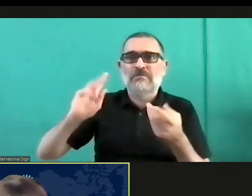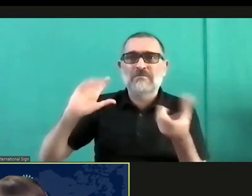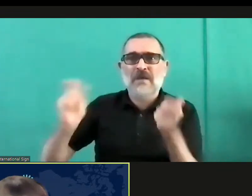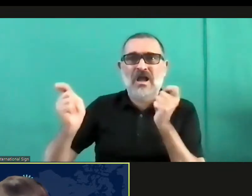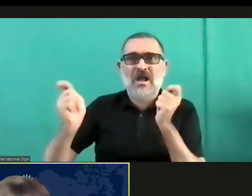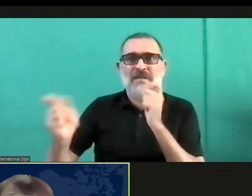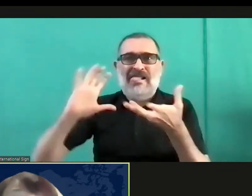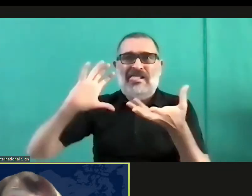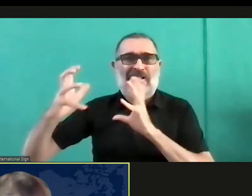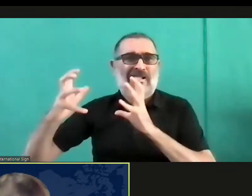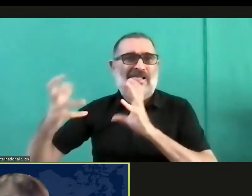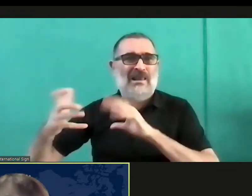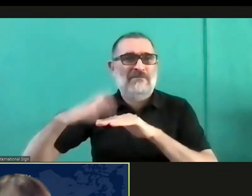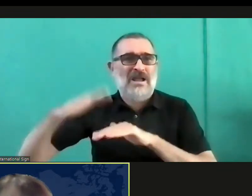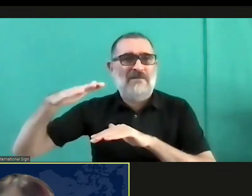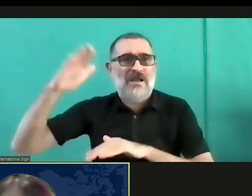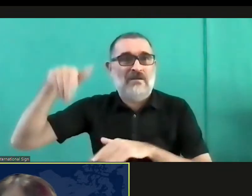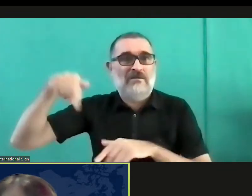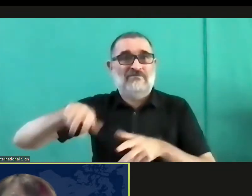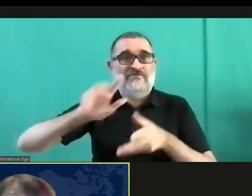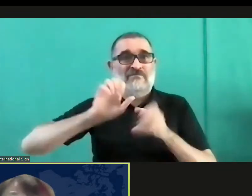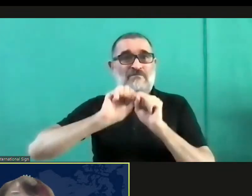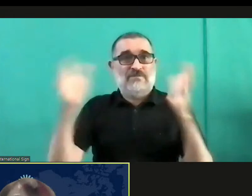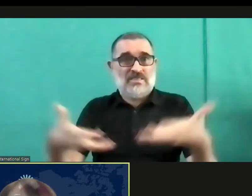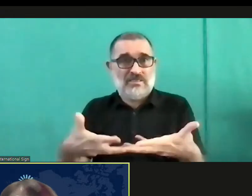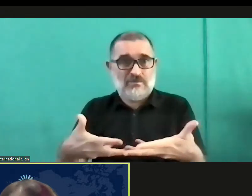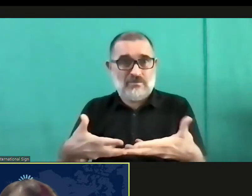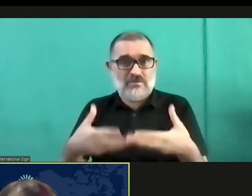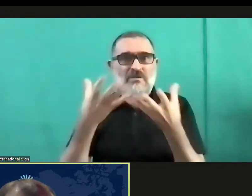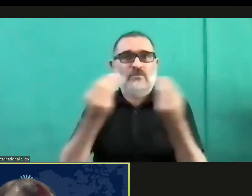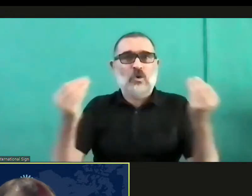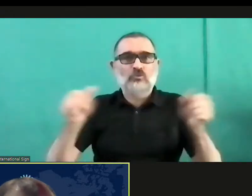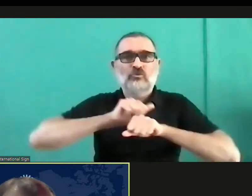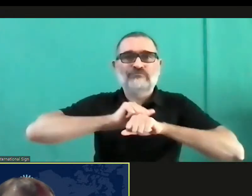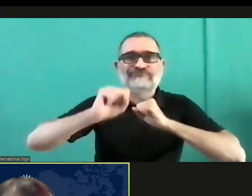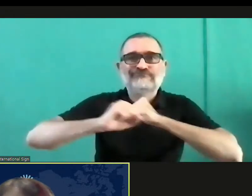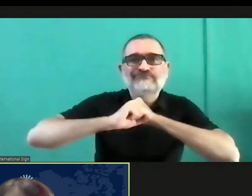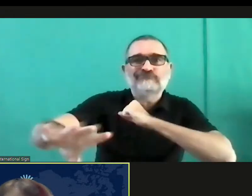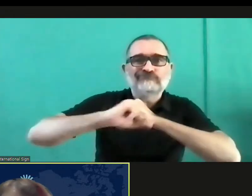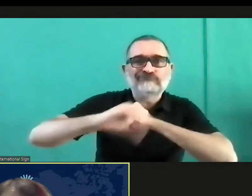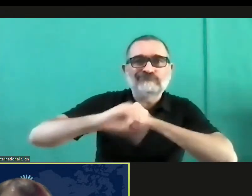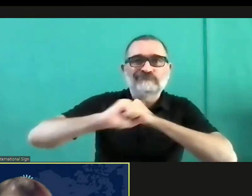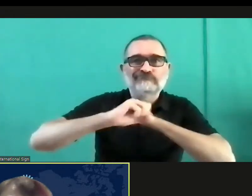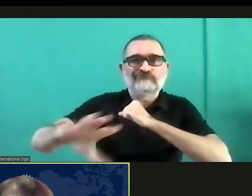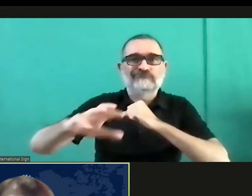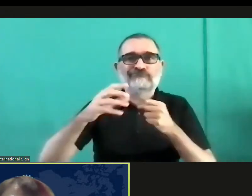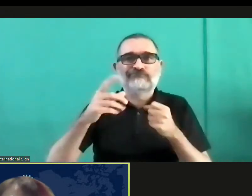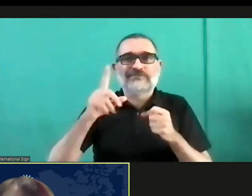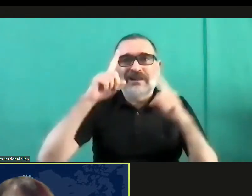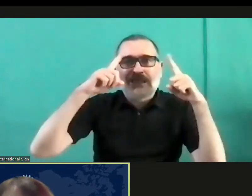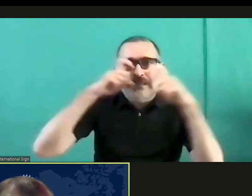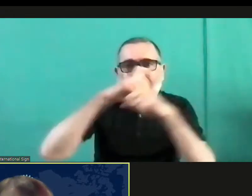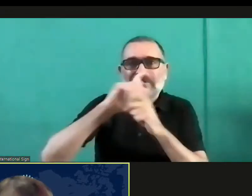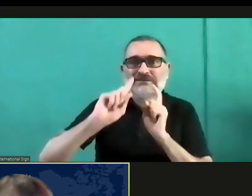nobody responds to it. I think we cannot allow this to happen.